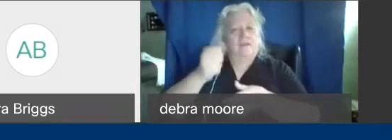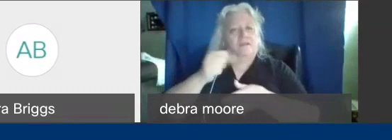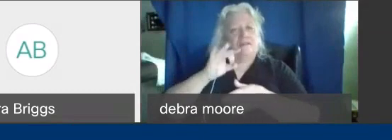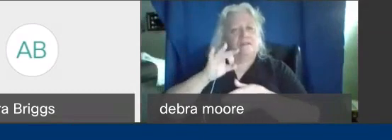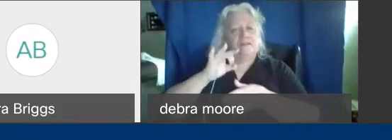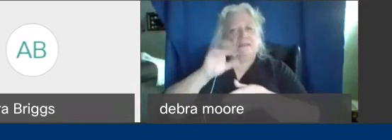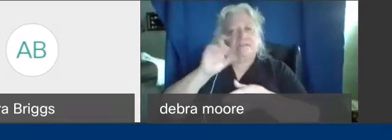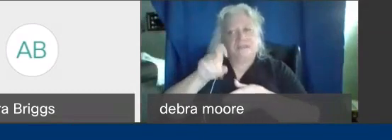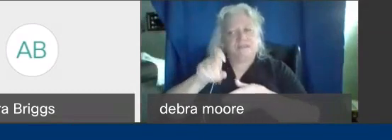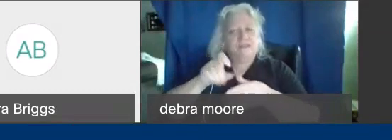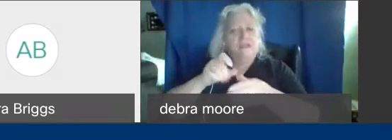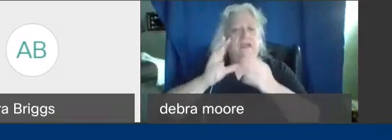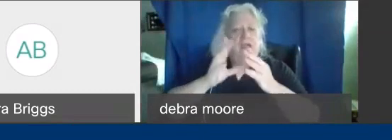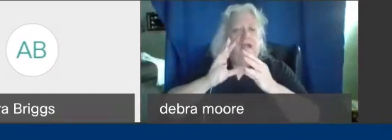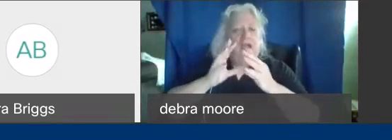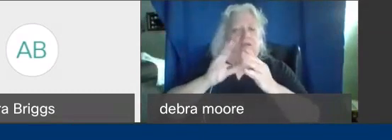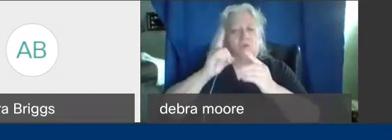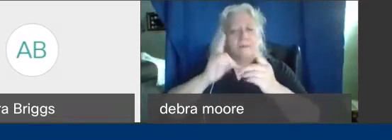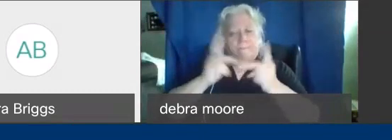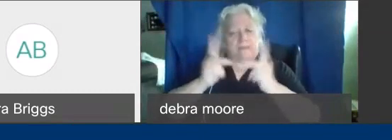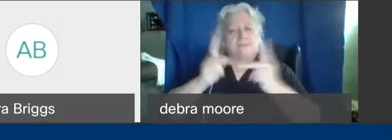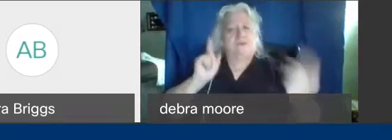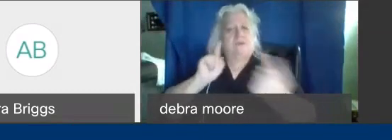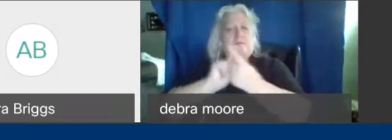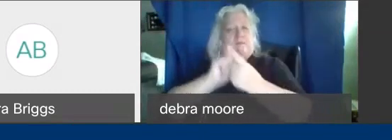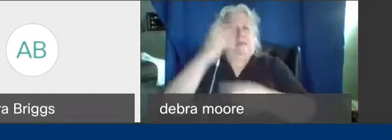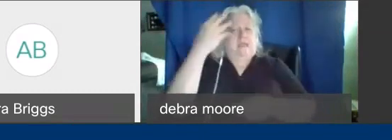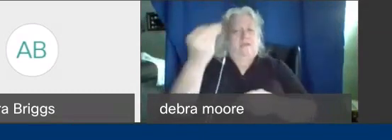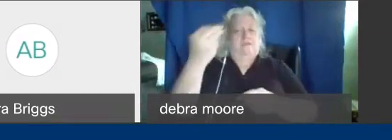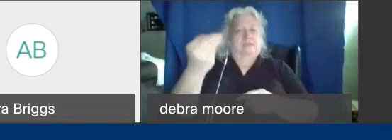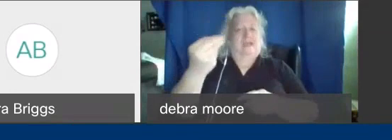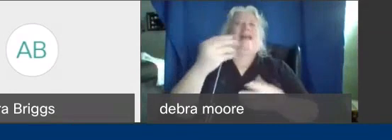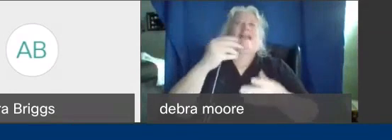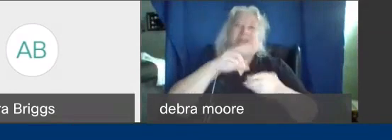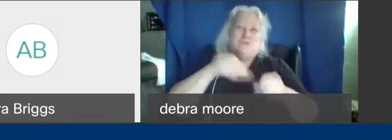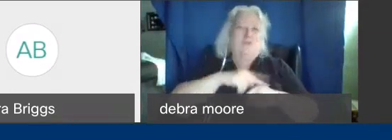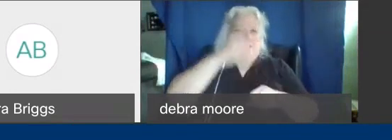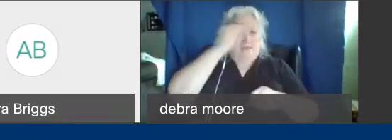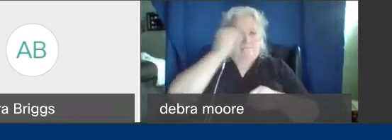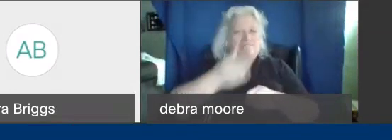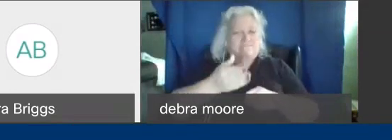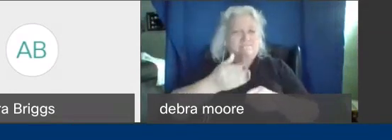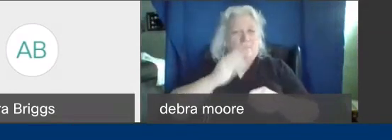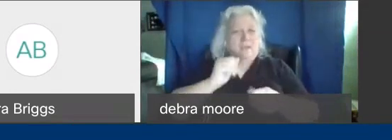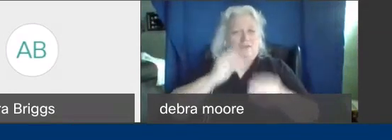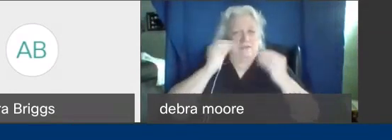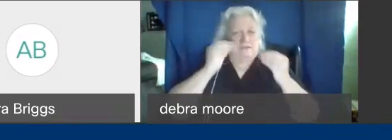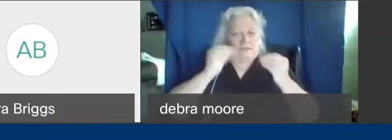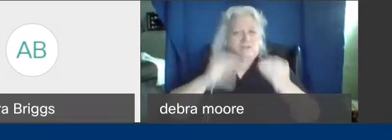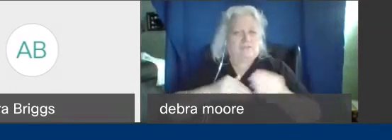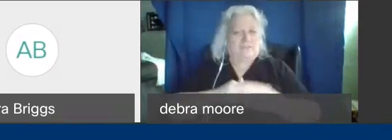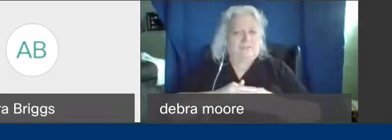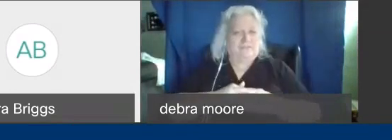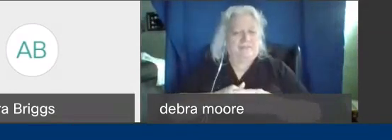possible, and have a meeting place. Usually that's given by your instructor or someone on campus. Call in the exact location